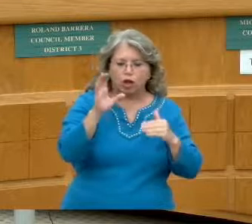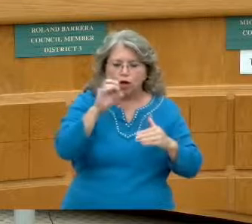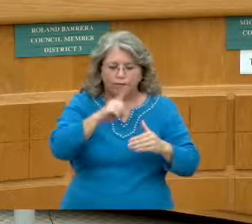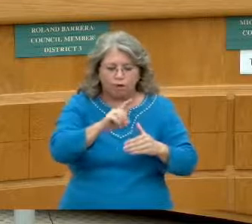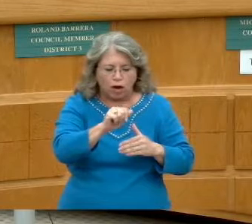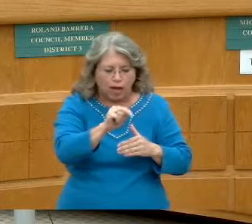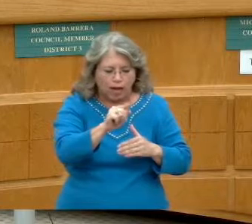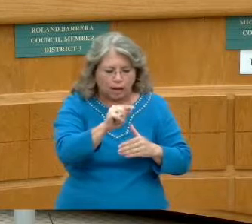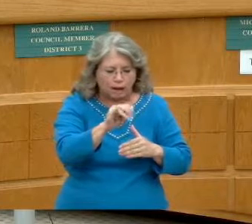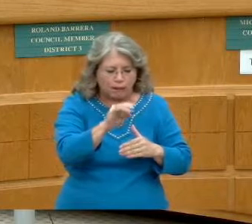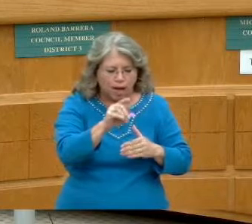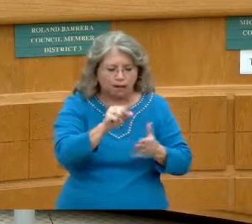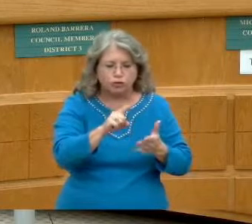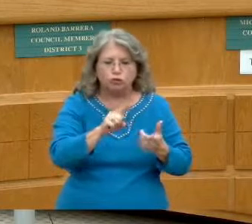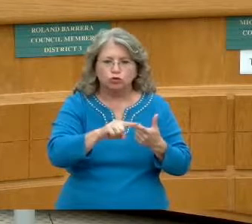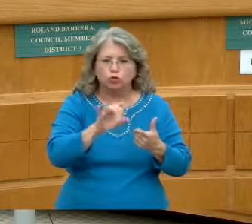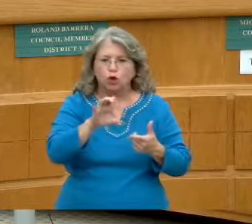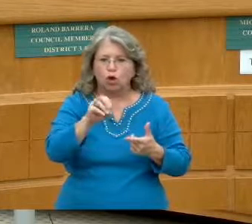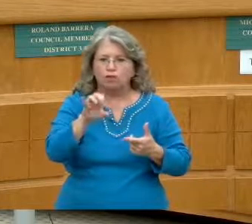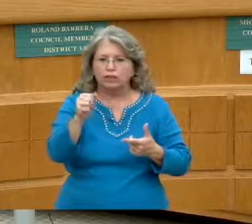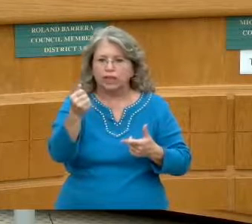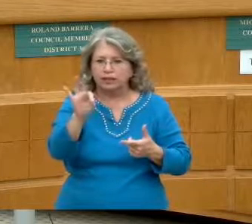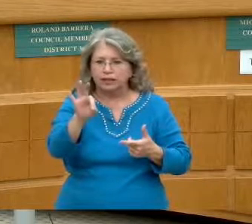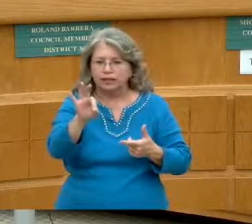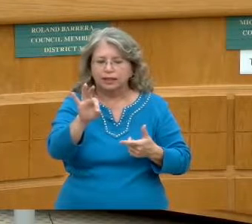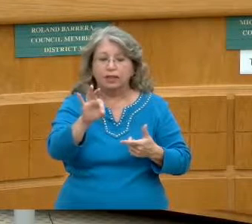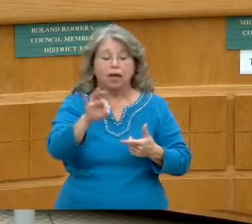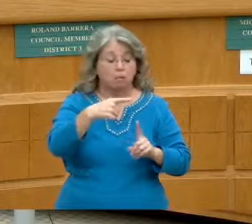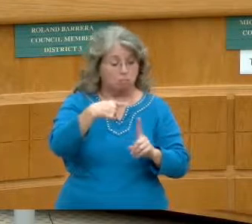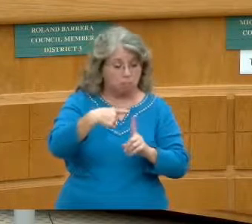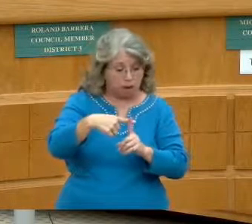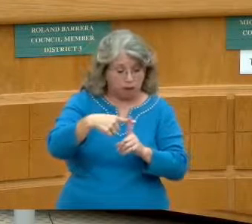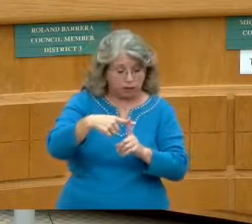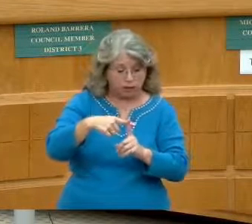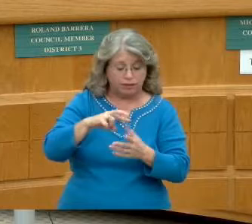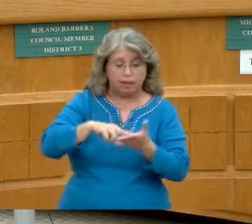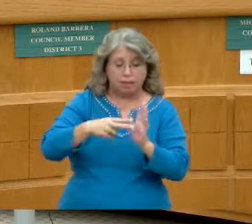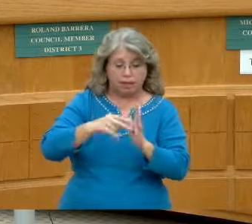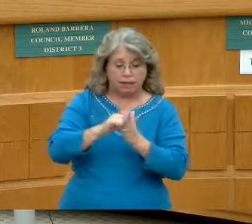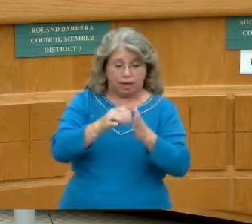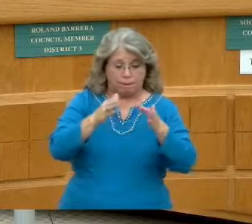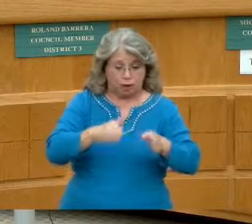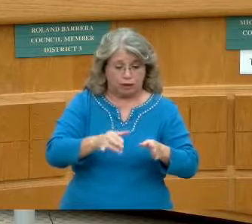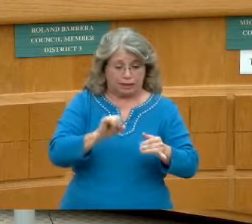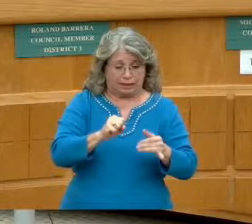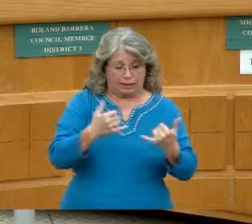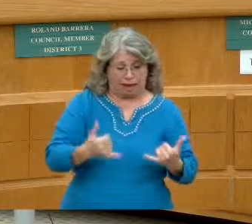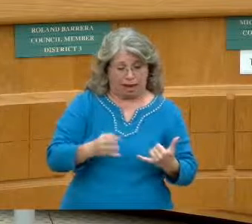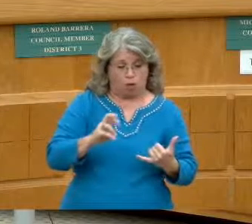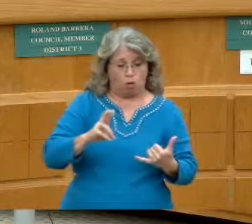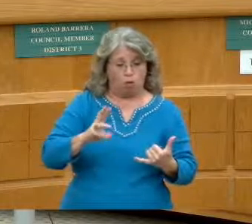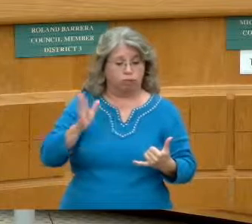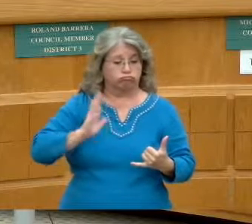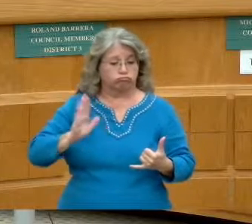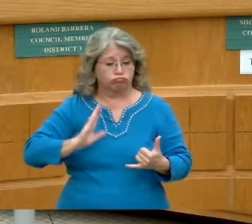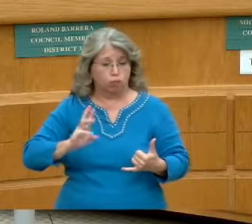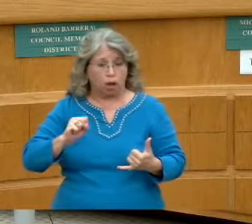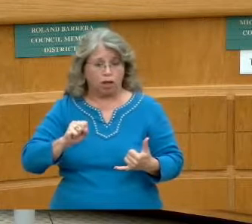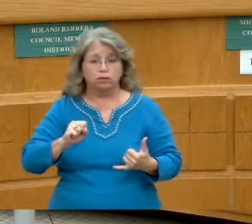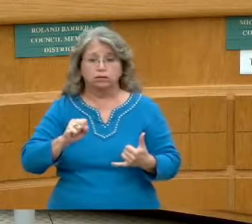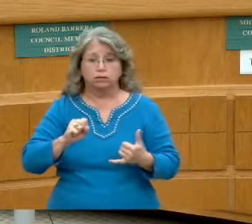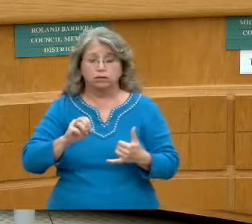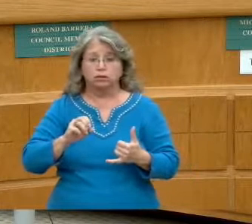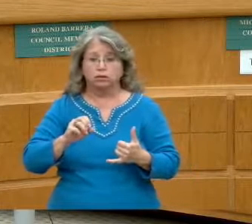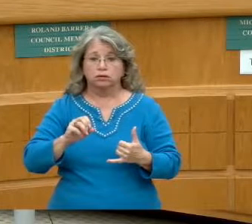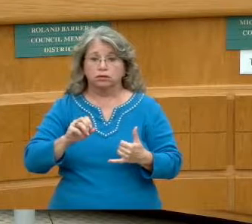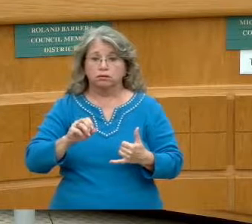positive result may mean that a person is or was previously infected with COVID-19. Antibody tests should